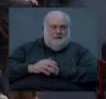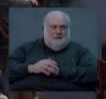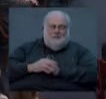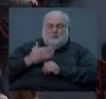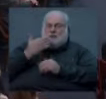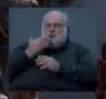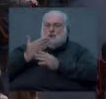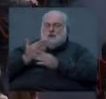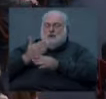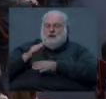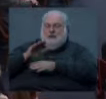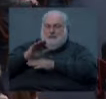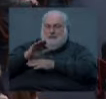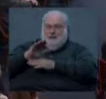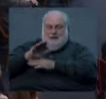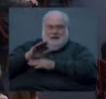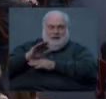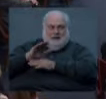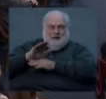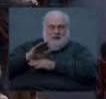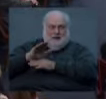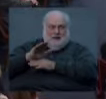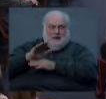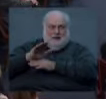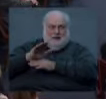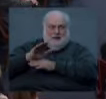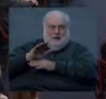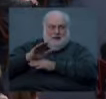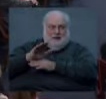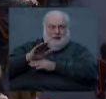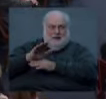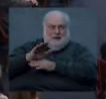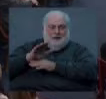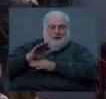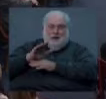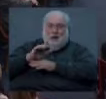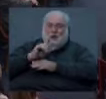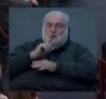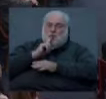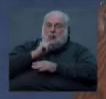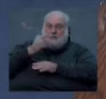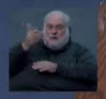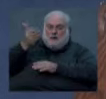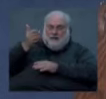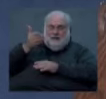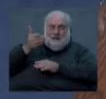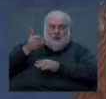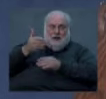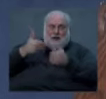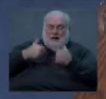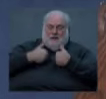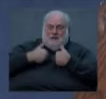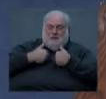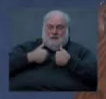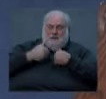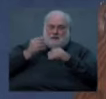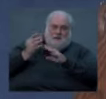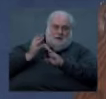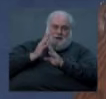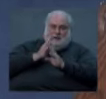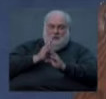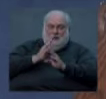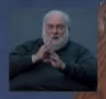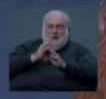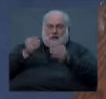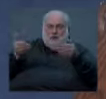Good evening. There's really not a presentation. We usually have them come forth and say their names